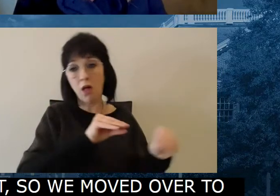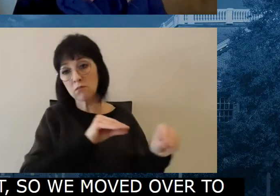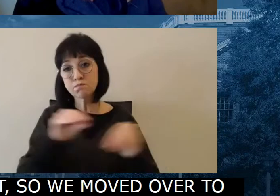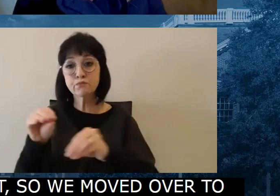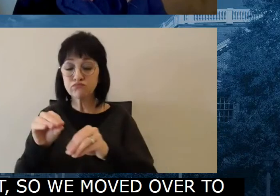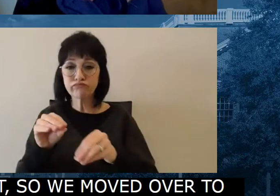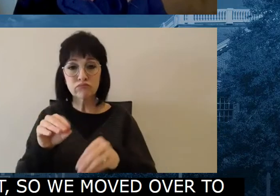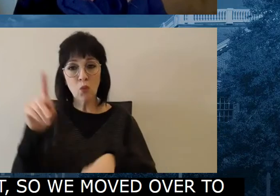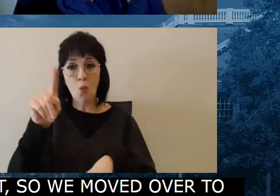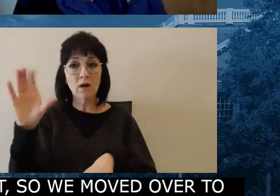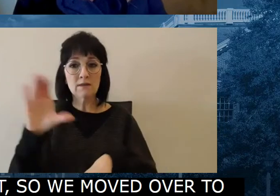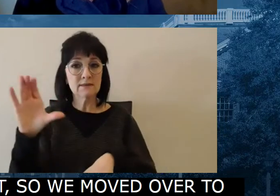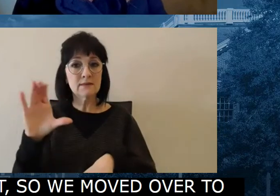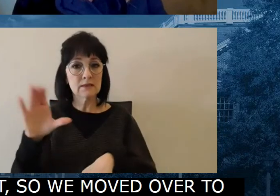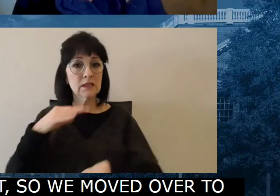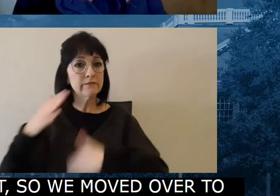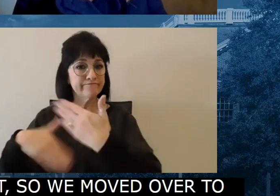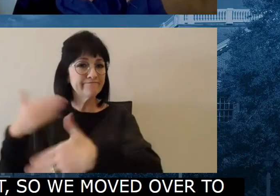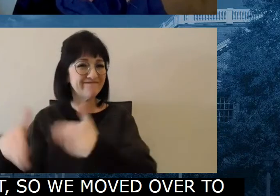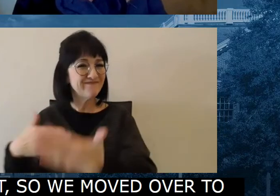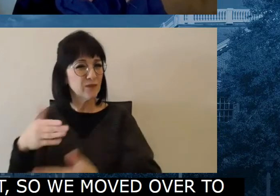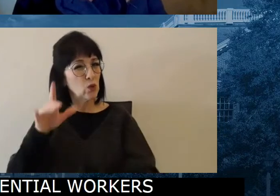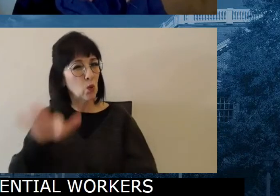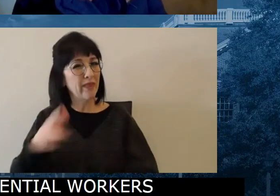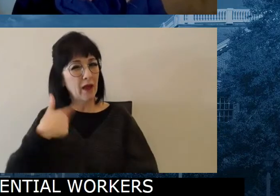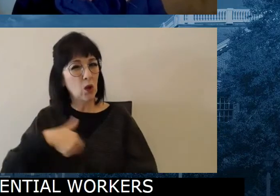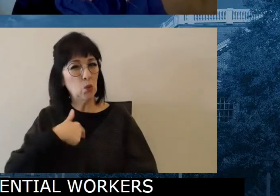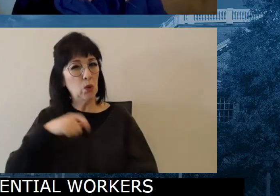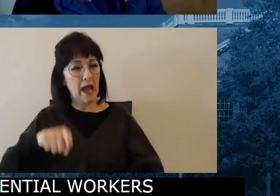at with that focus on,